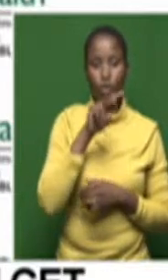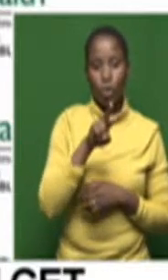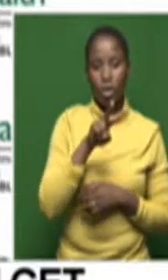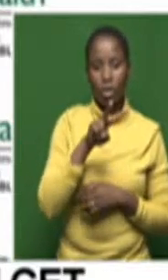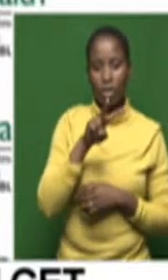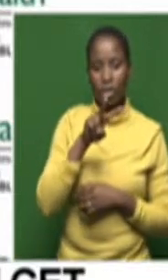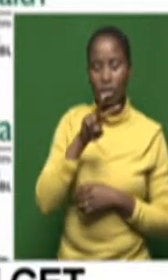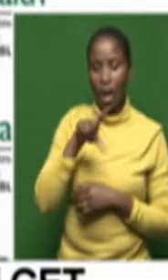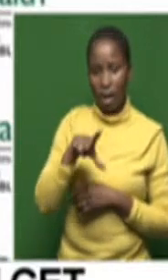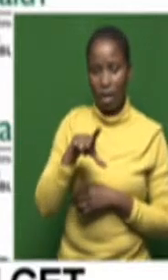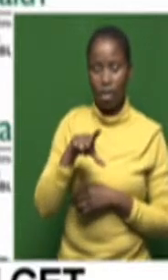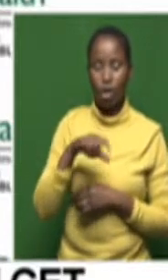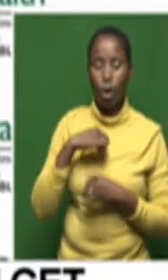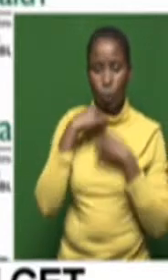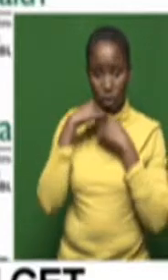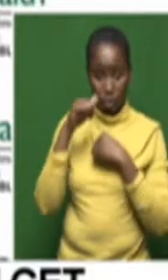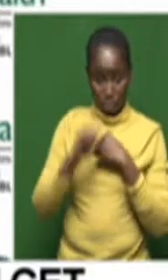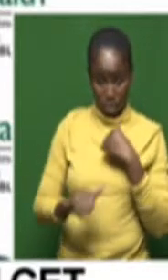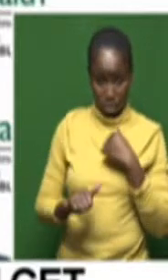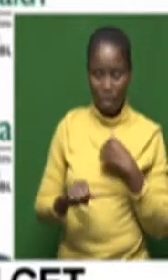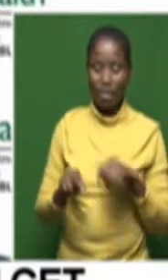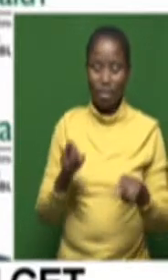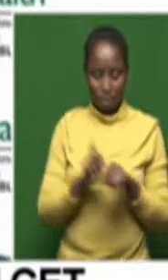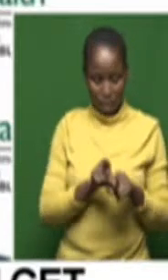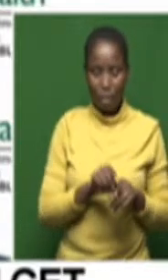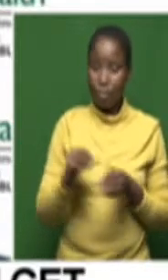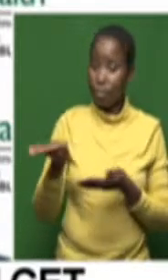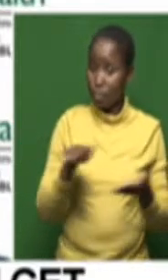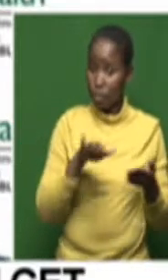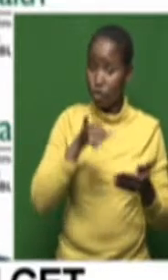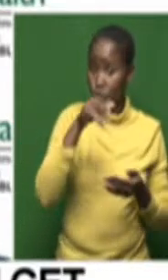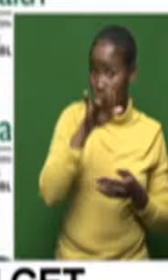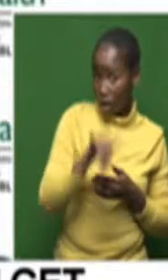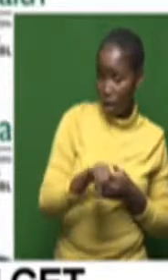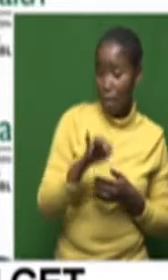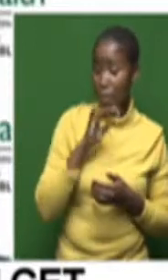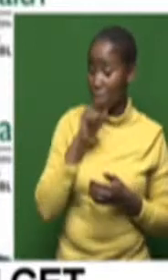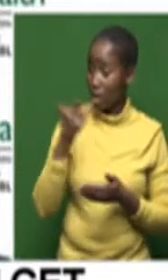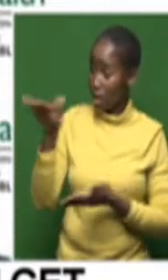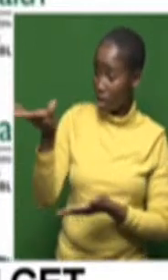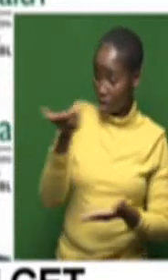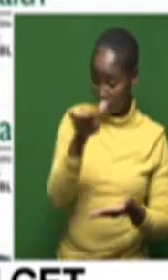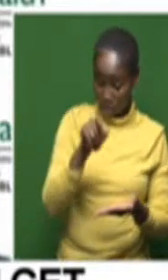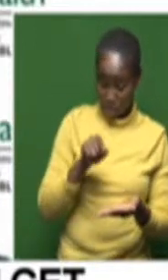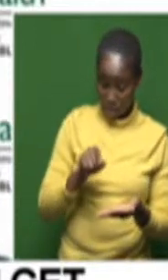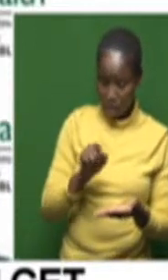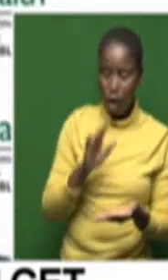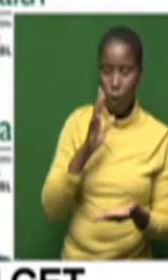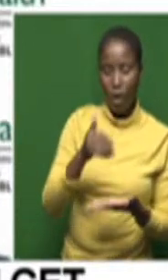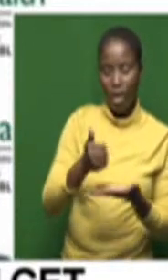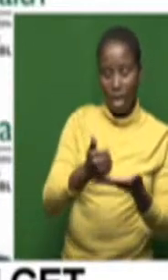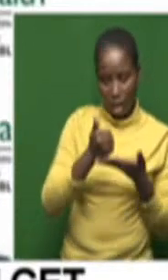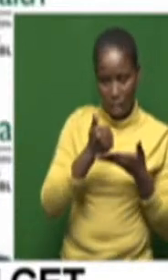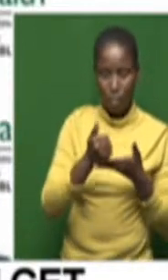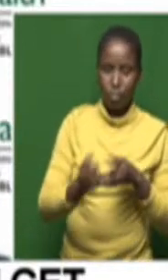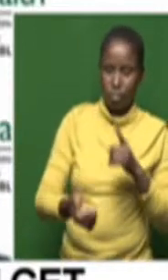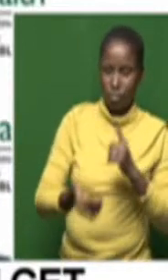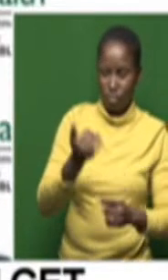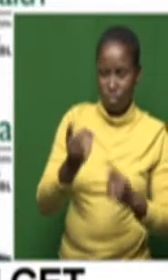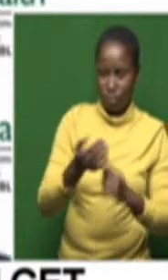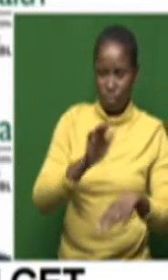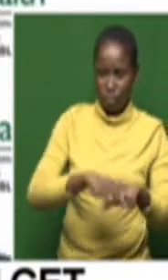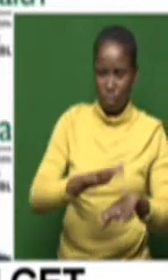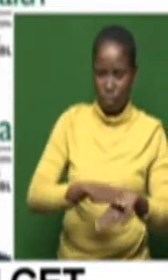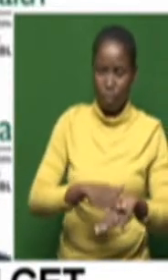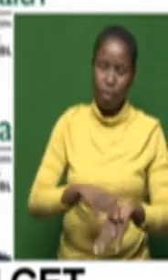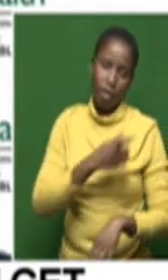million which we already received in July. So this will take us a long way in terms of reinforcing our stock of vaccines